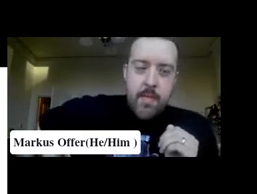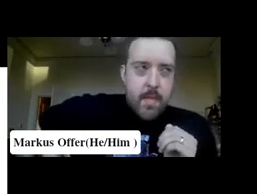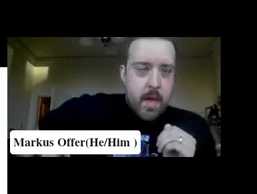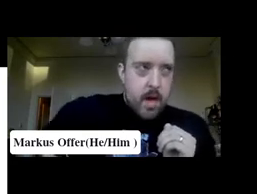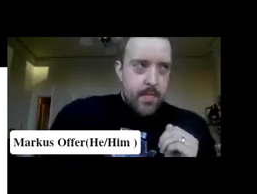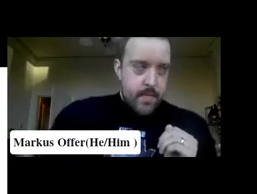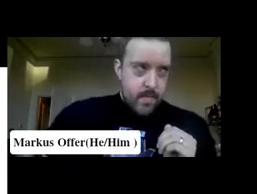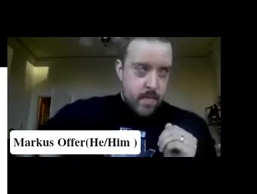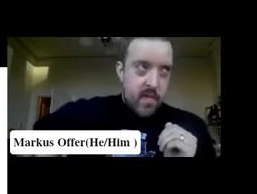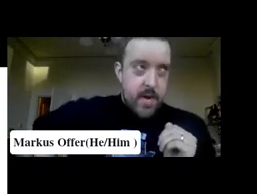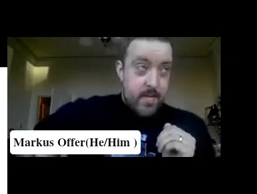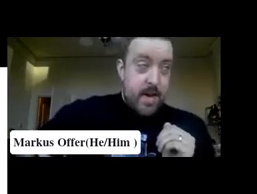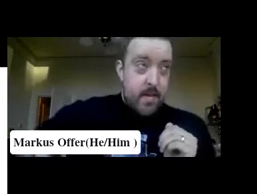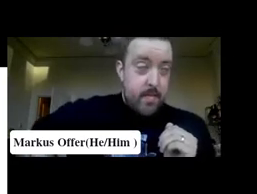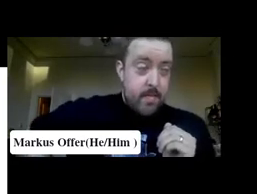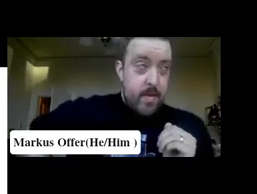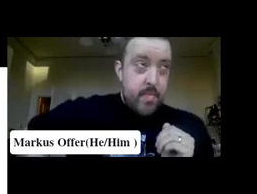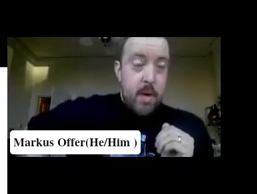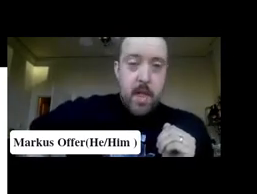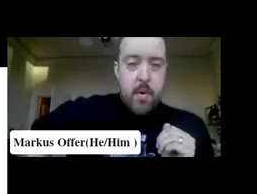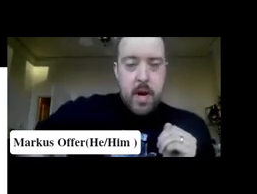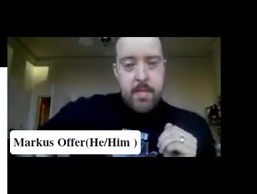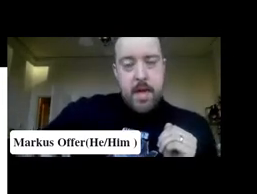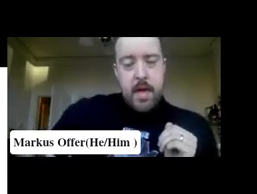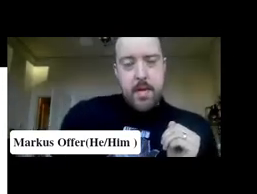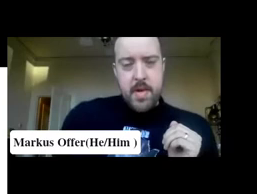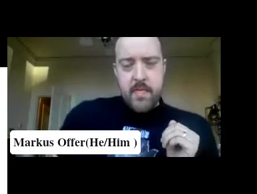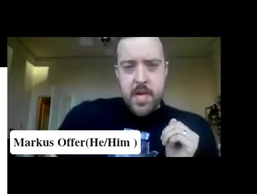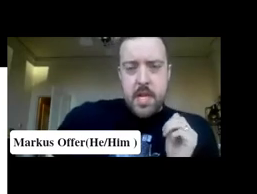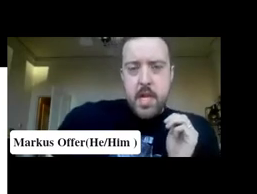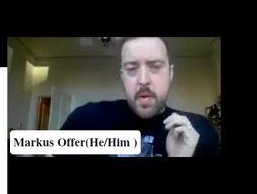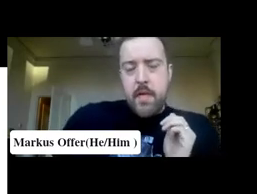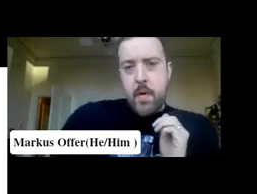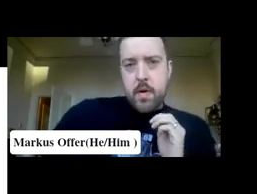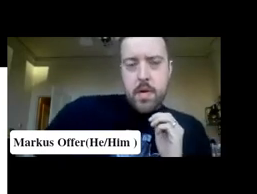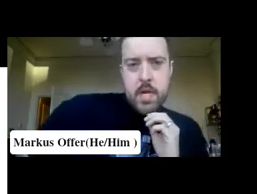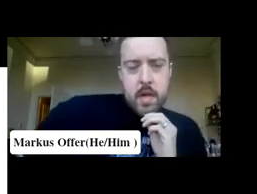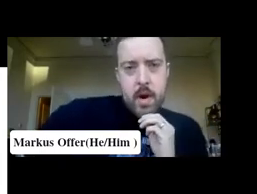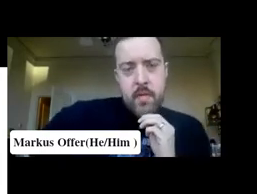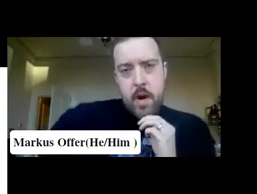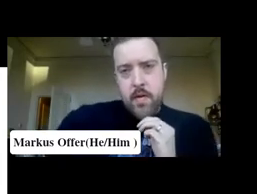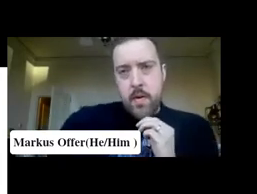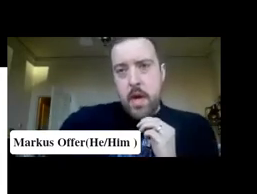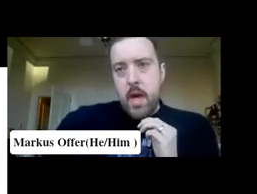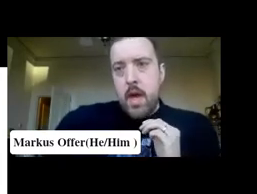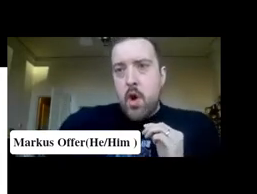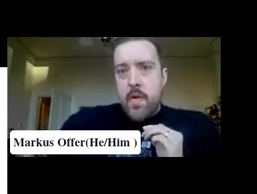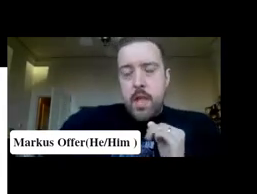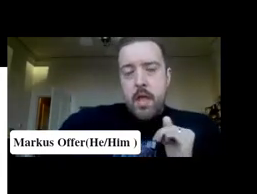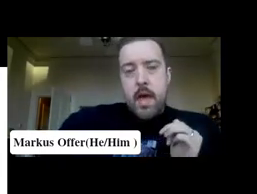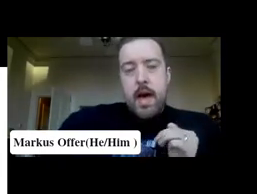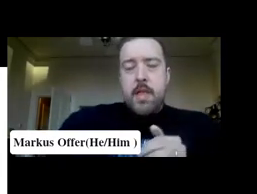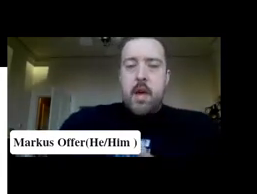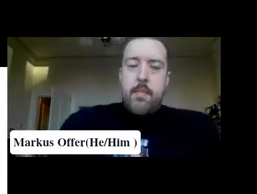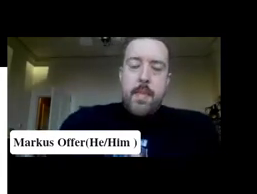UK government employability program that was for 16 to 24 year olds that were out of work through